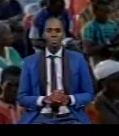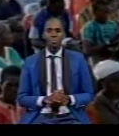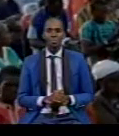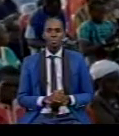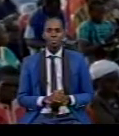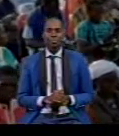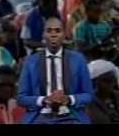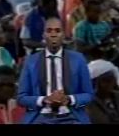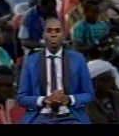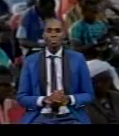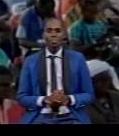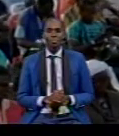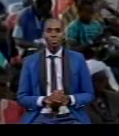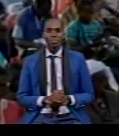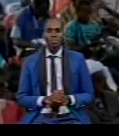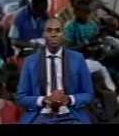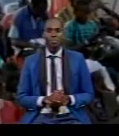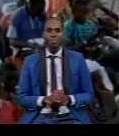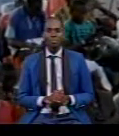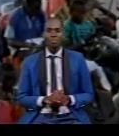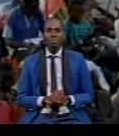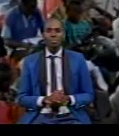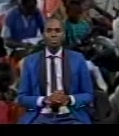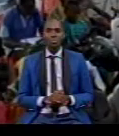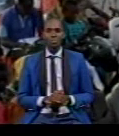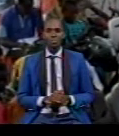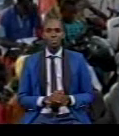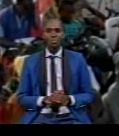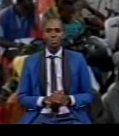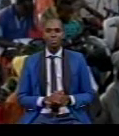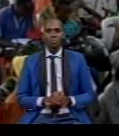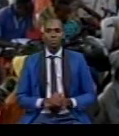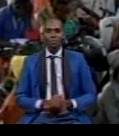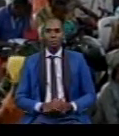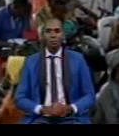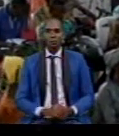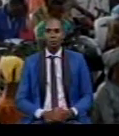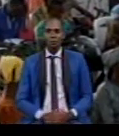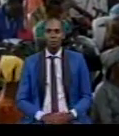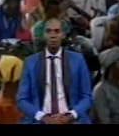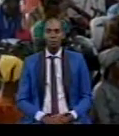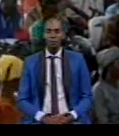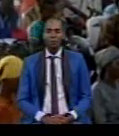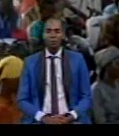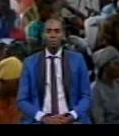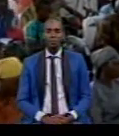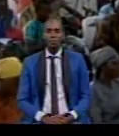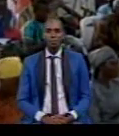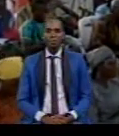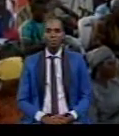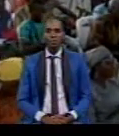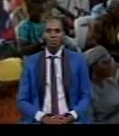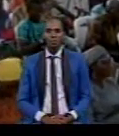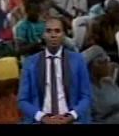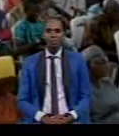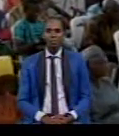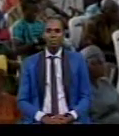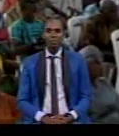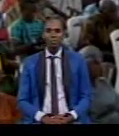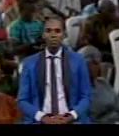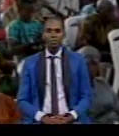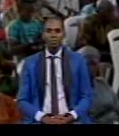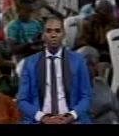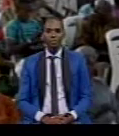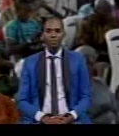Is the sin that you conquer. Any unconfessed sin will